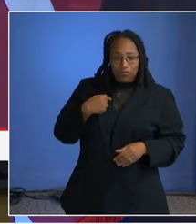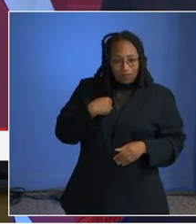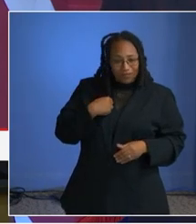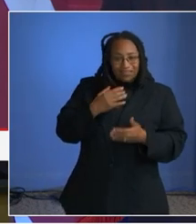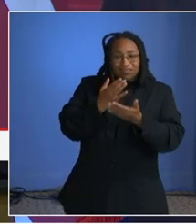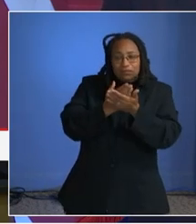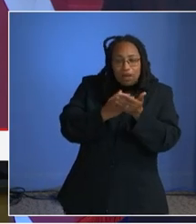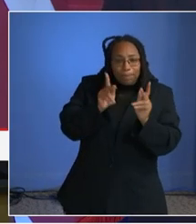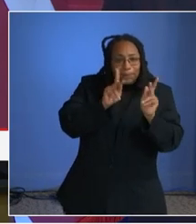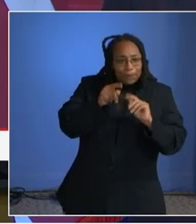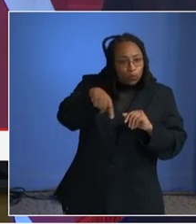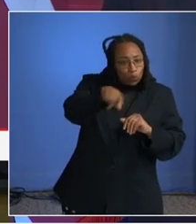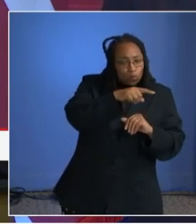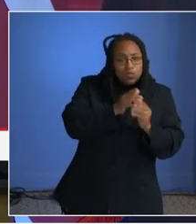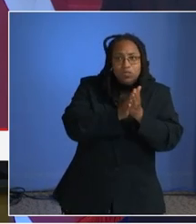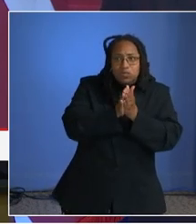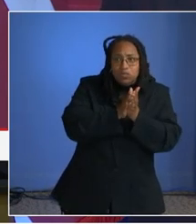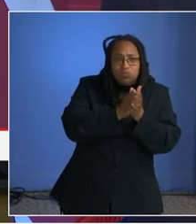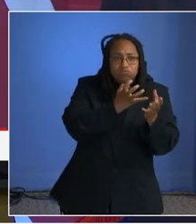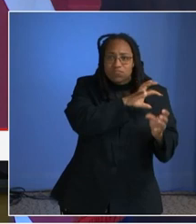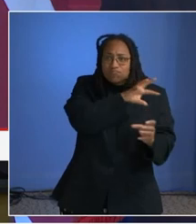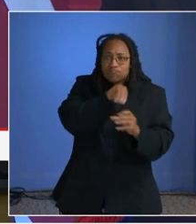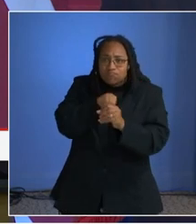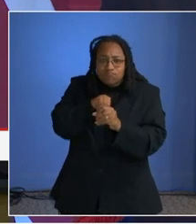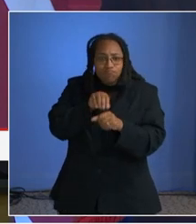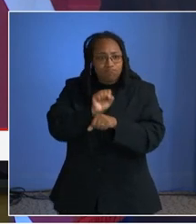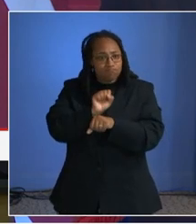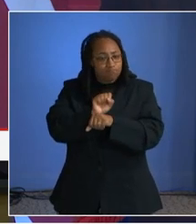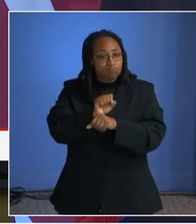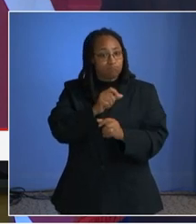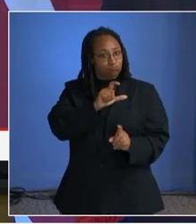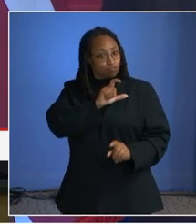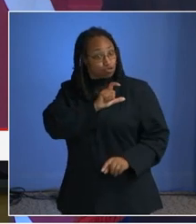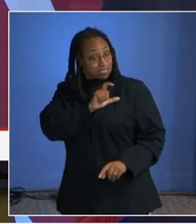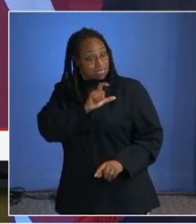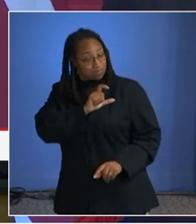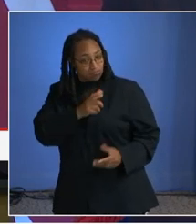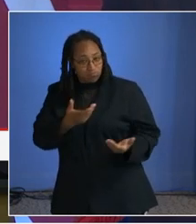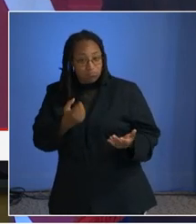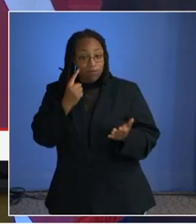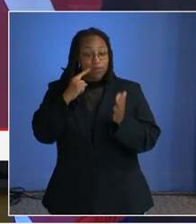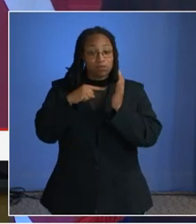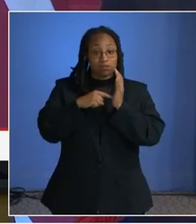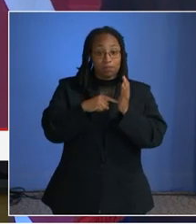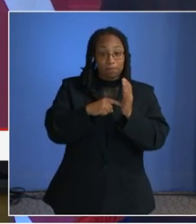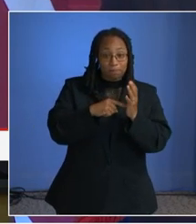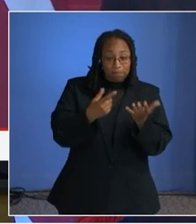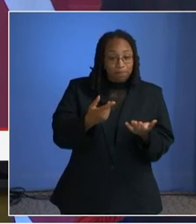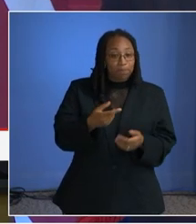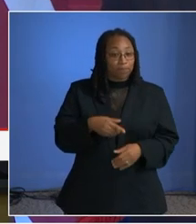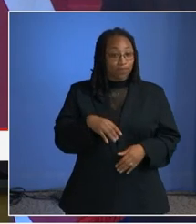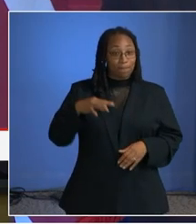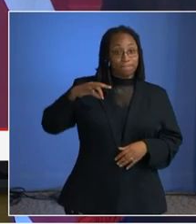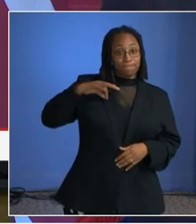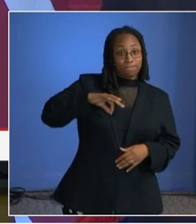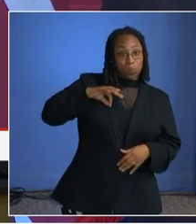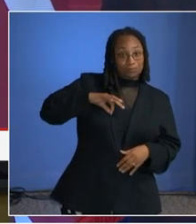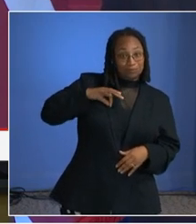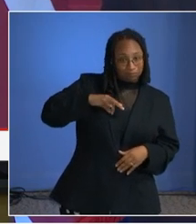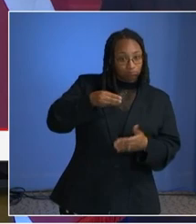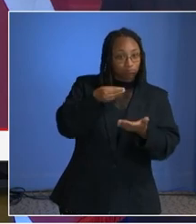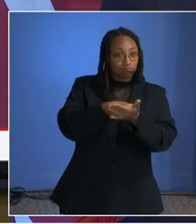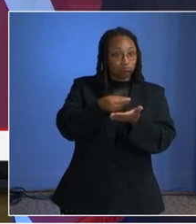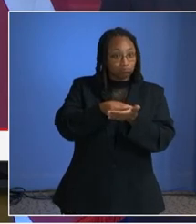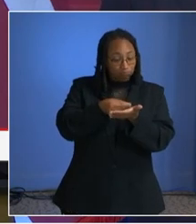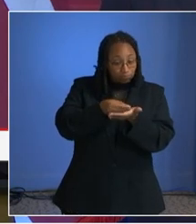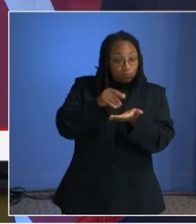relate to housing and signing bonuses. There are some others that we proposed to the council that didn't